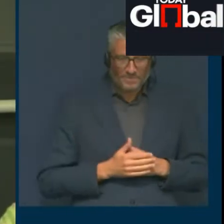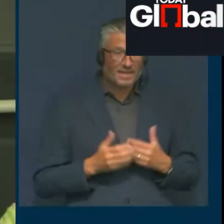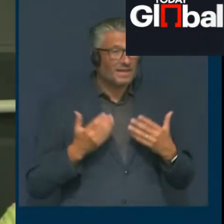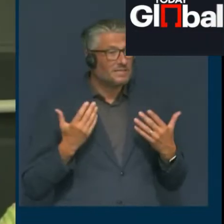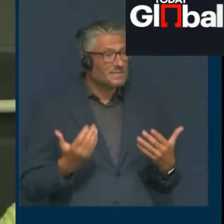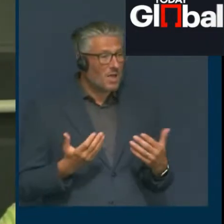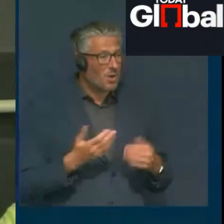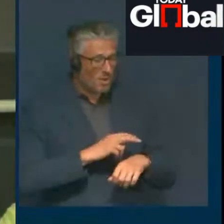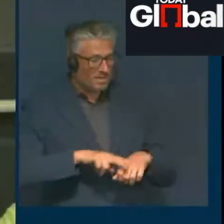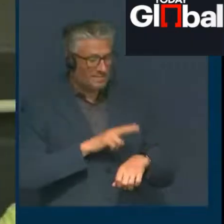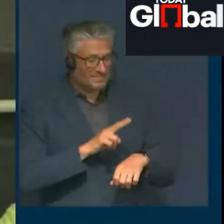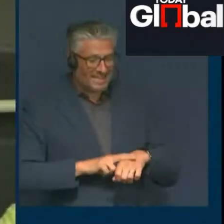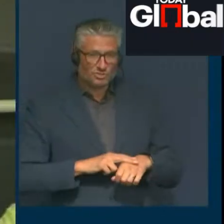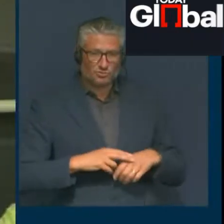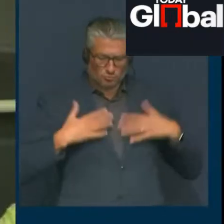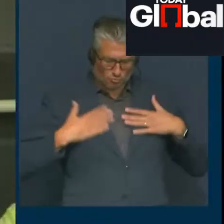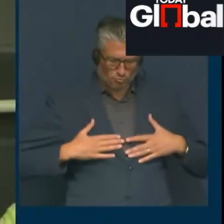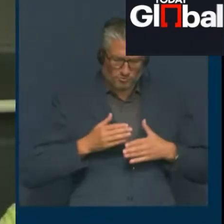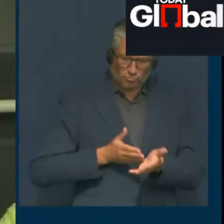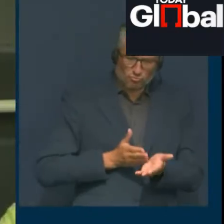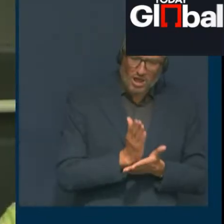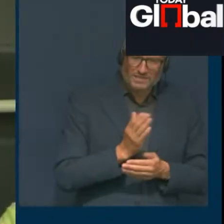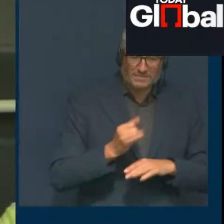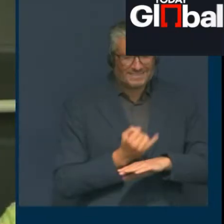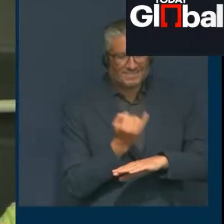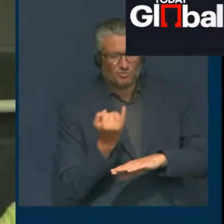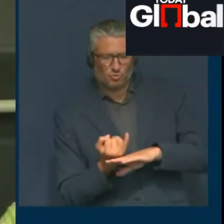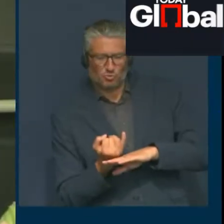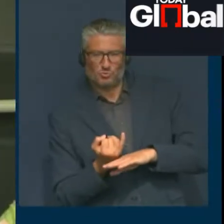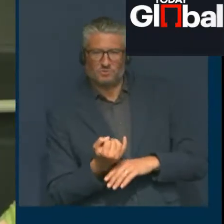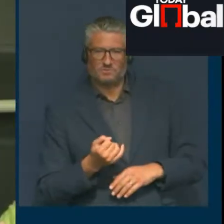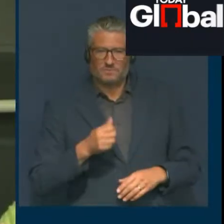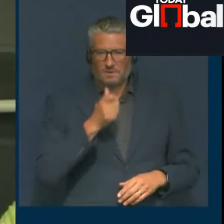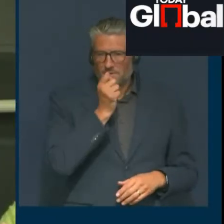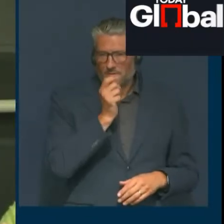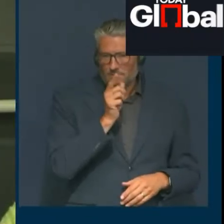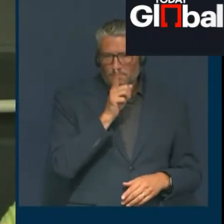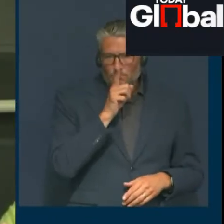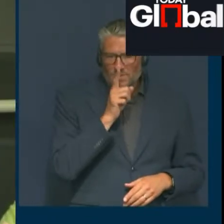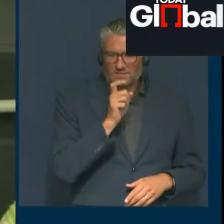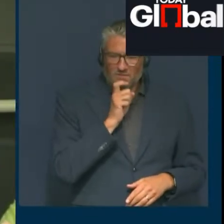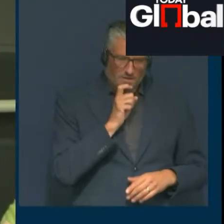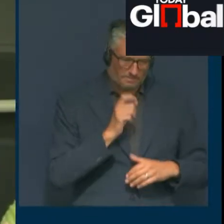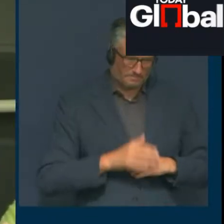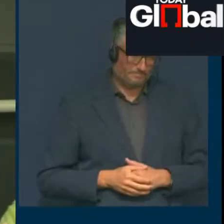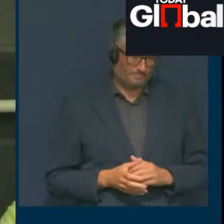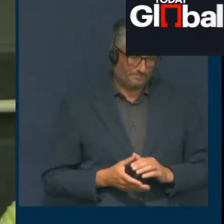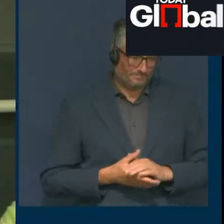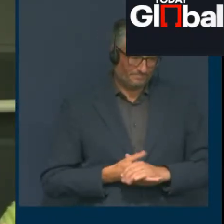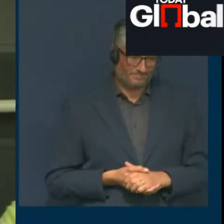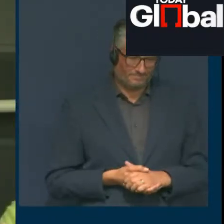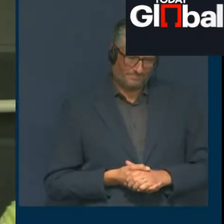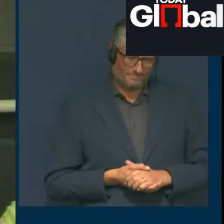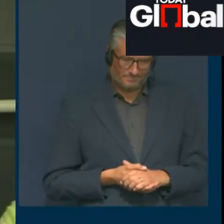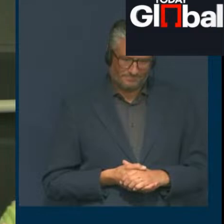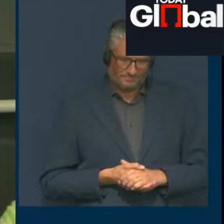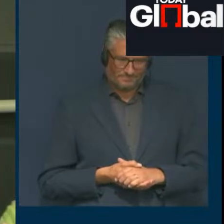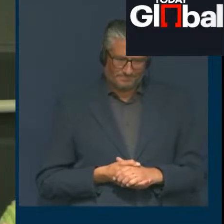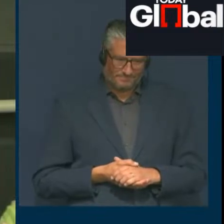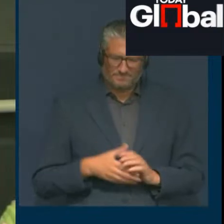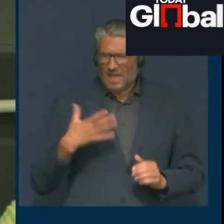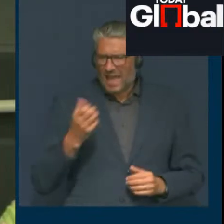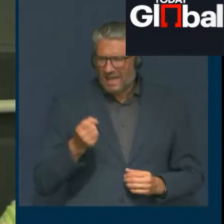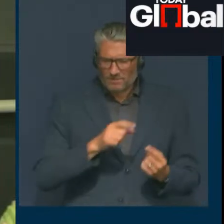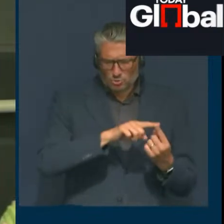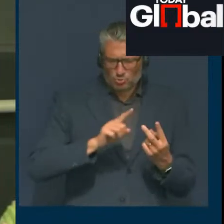Rights Institution of Qatar. Mr. Nasser Marzuko H.S. Al-Mari and Mr. Salem